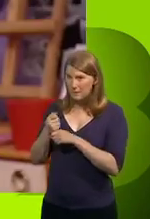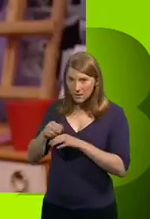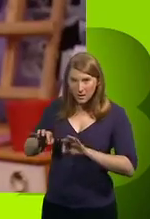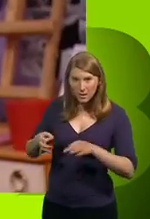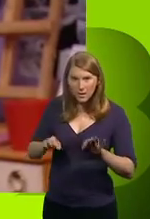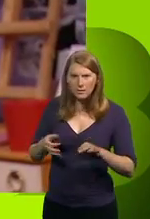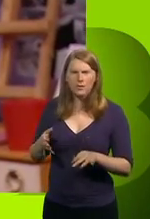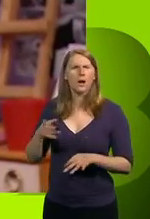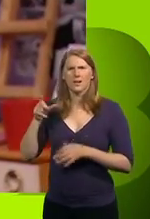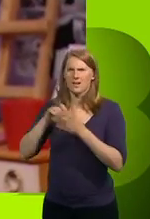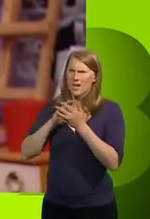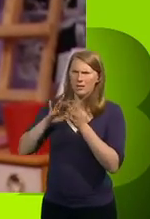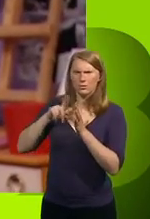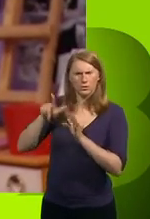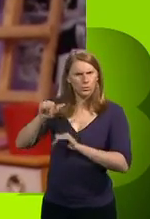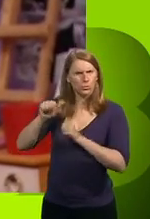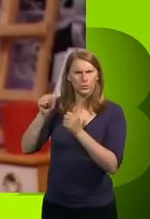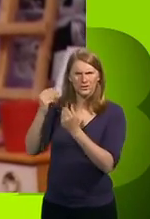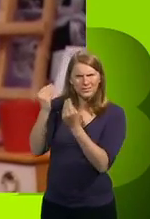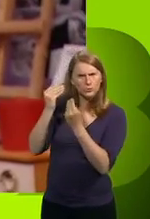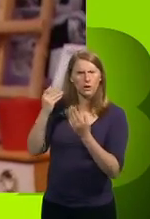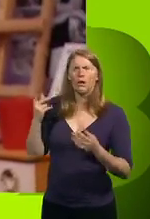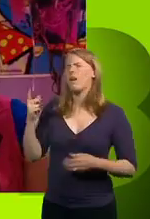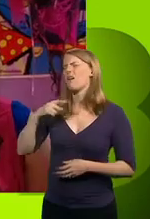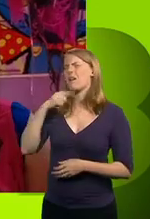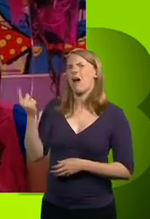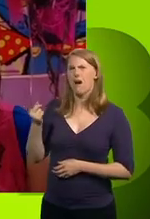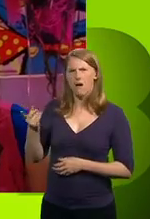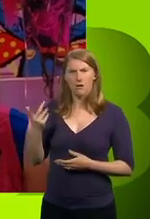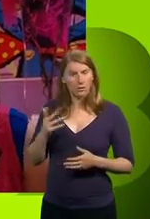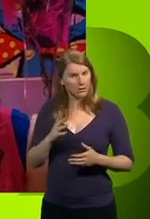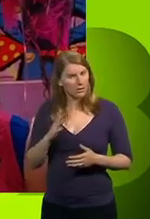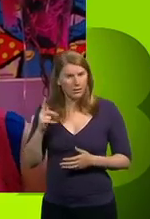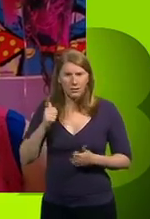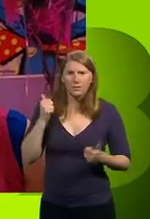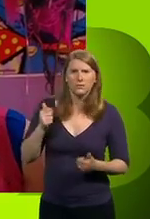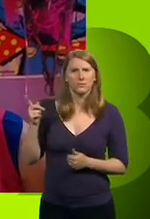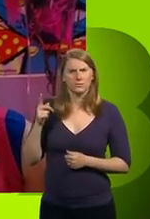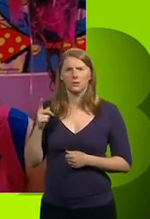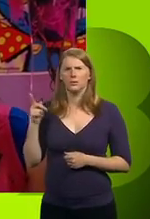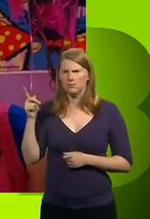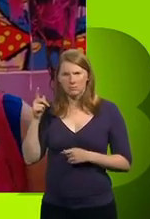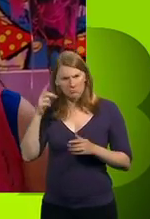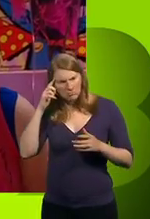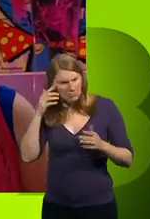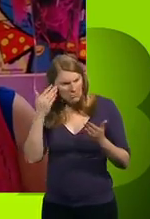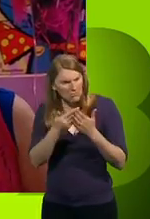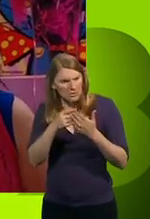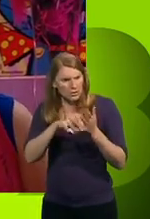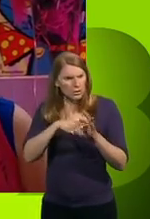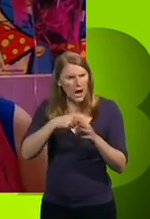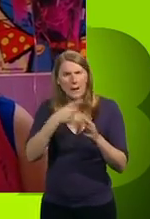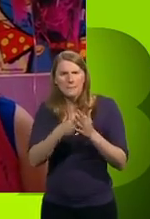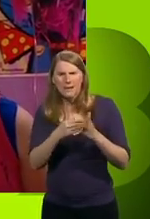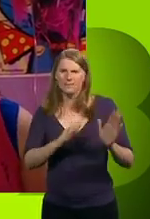like. She's really sweet once you get to know her, and I don't think she's after Jack's money. Of course she's sweet. That's how con artists work. They get you to like them and